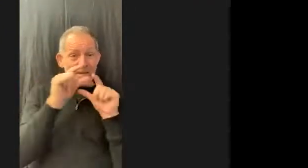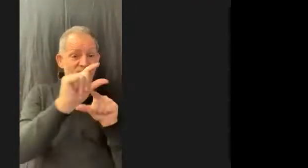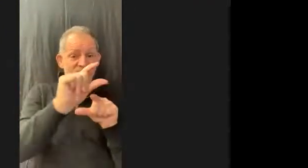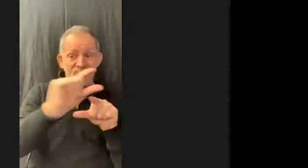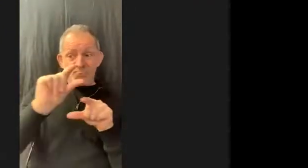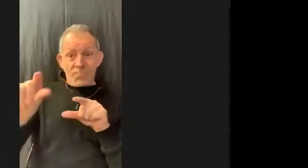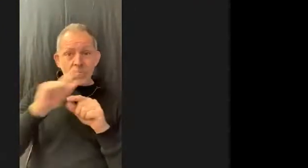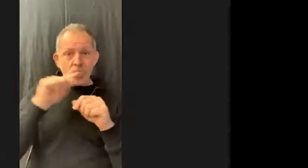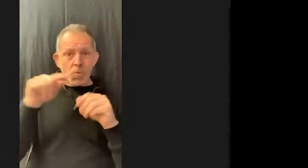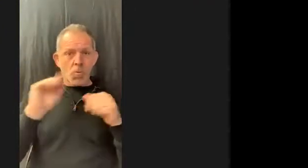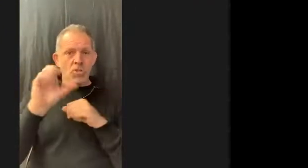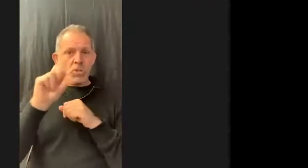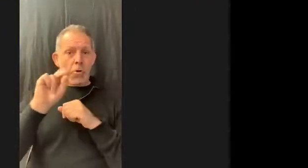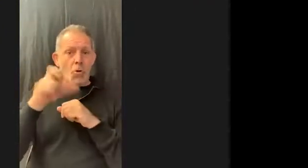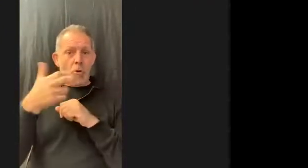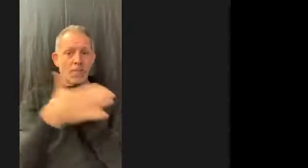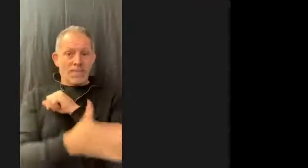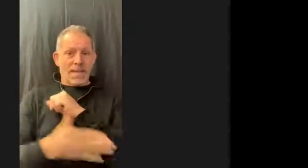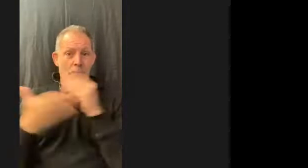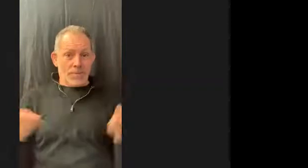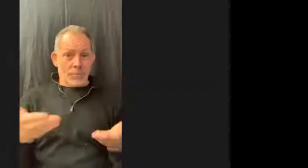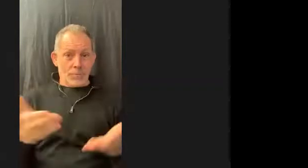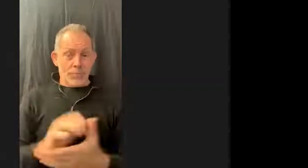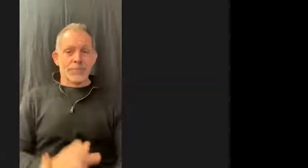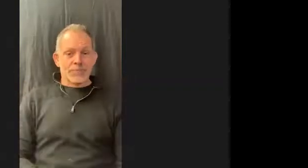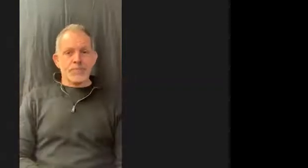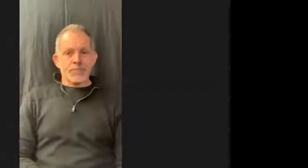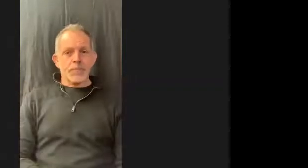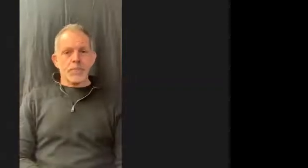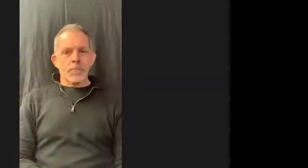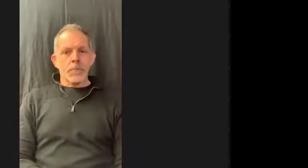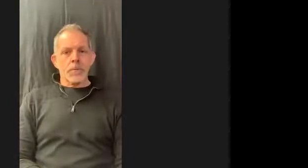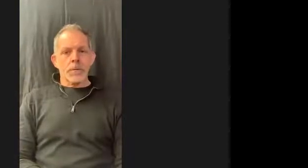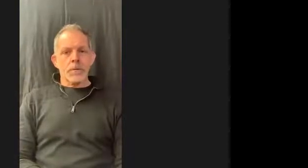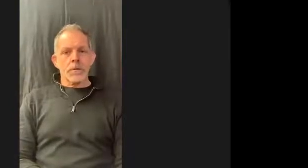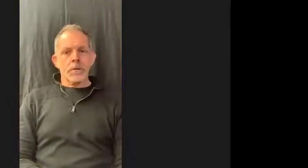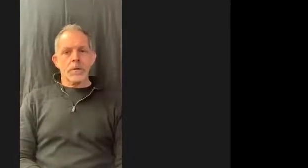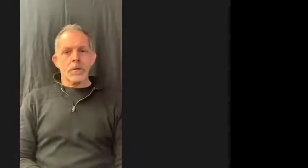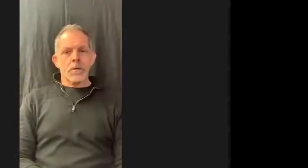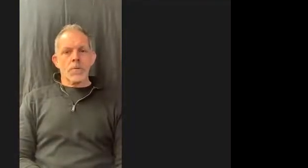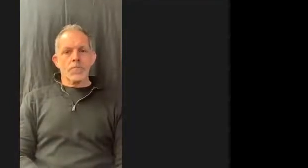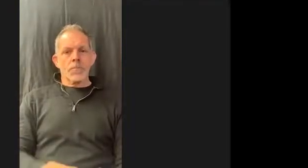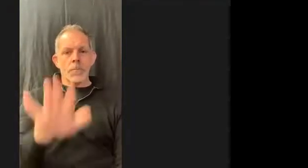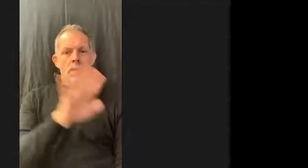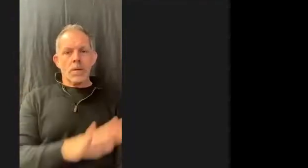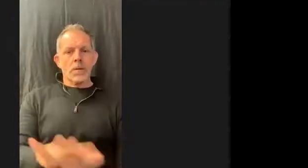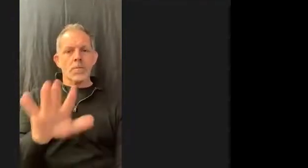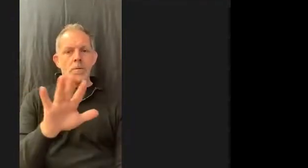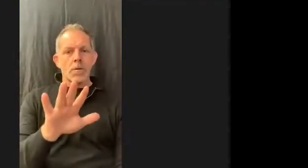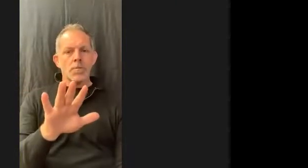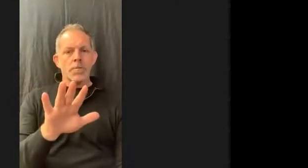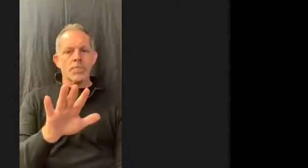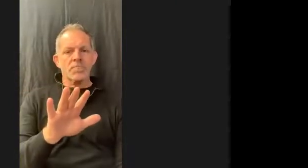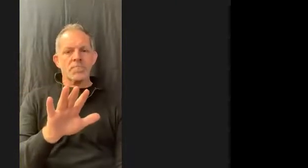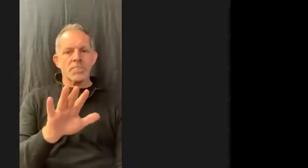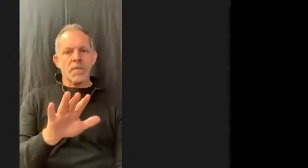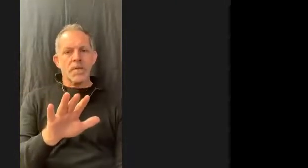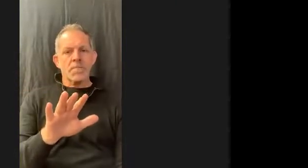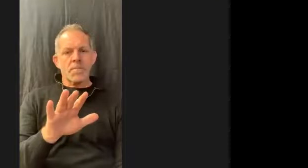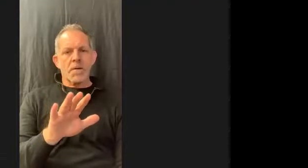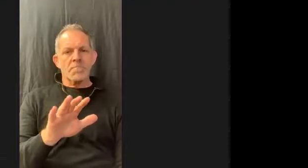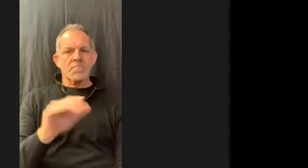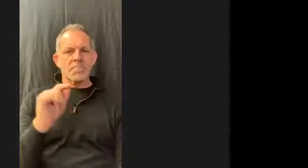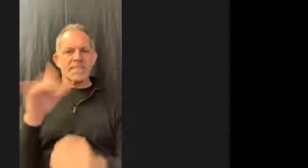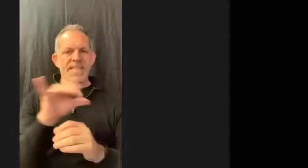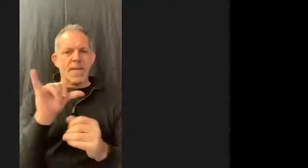million in May of this year, and we expect to receive the same amount in May of 2022, so